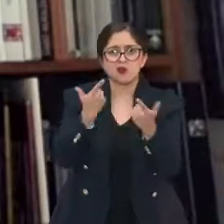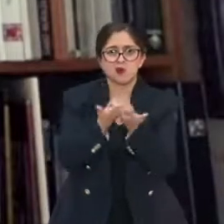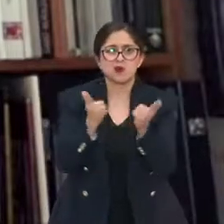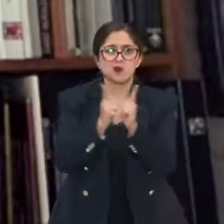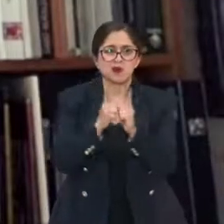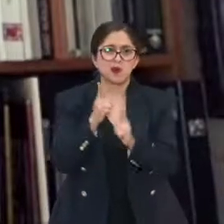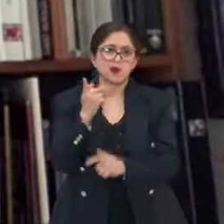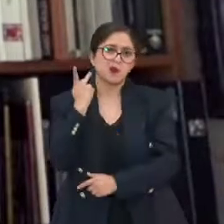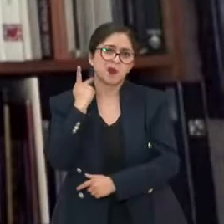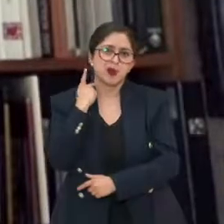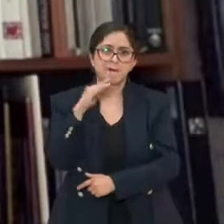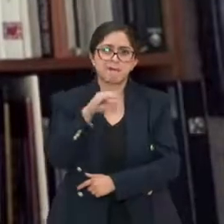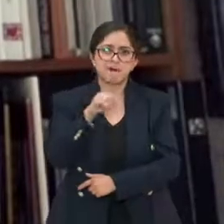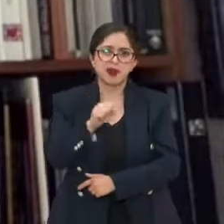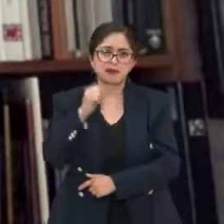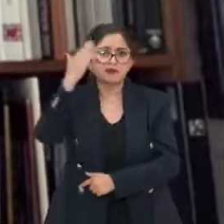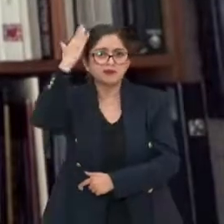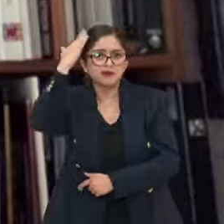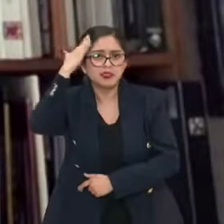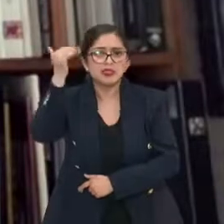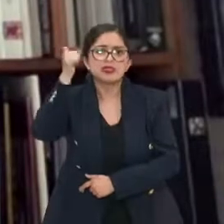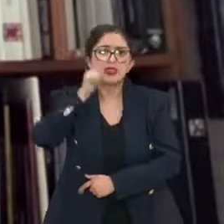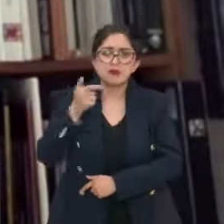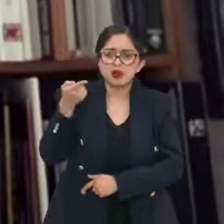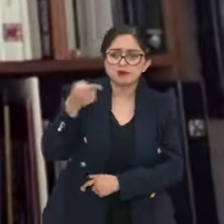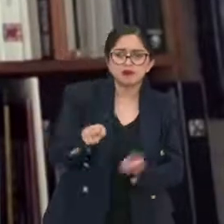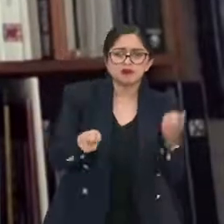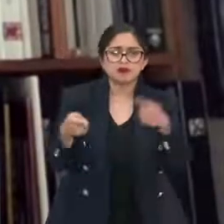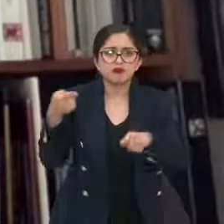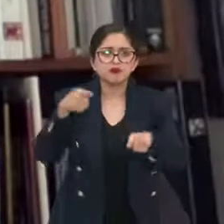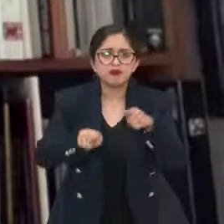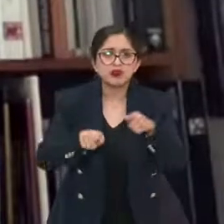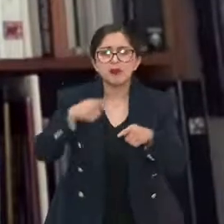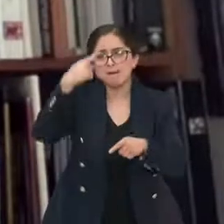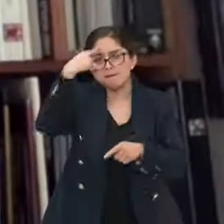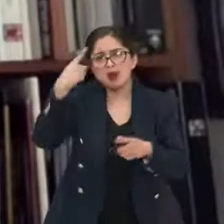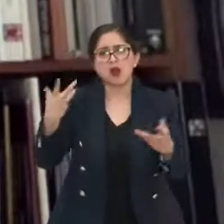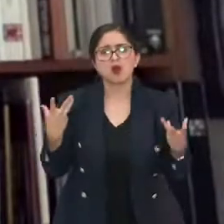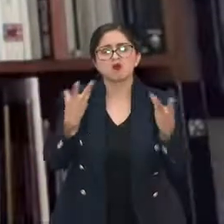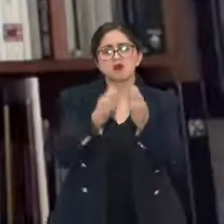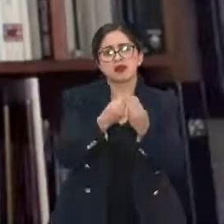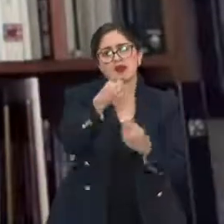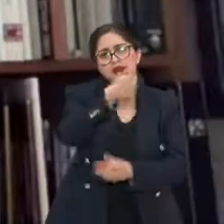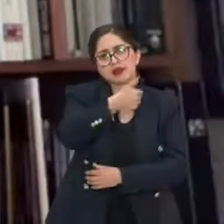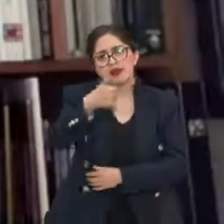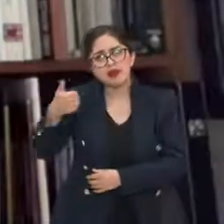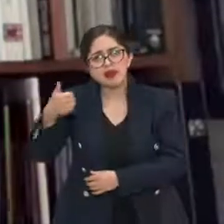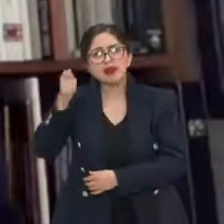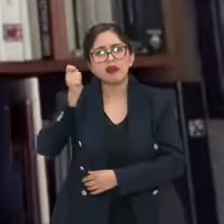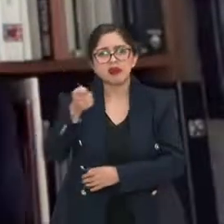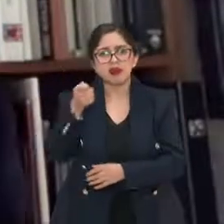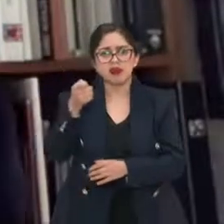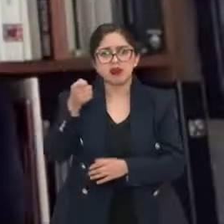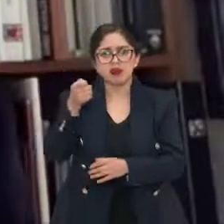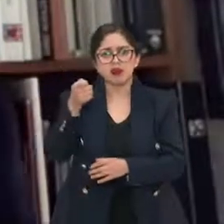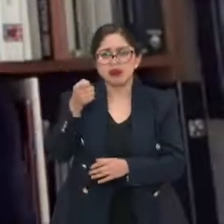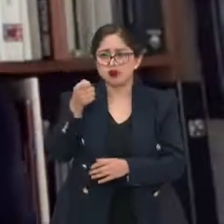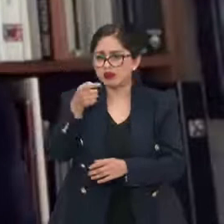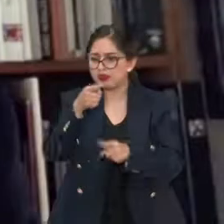years of the mass government set an authoritarian discretionality and